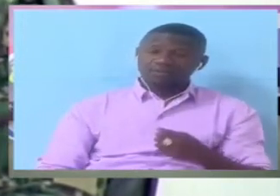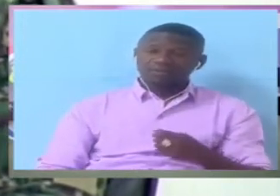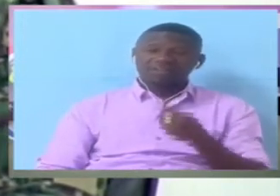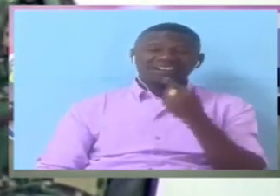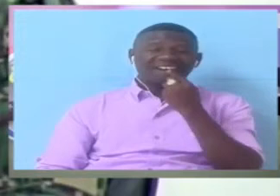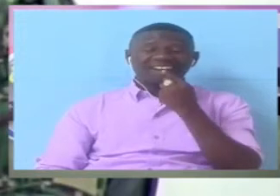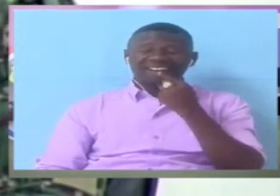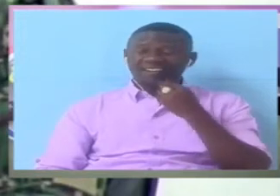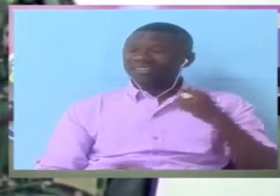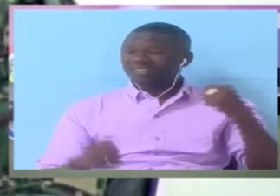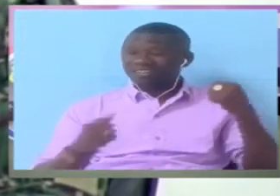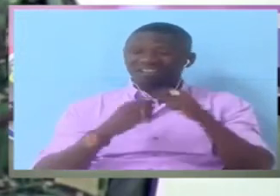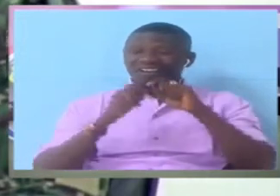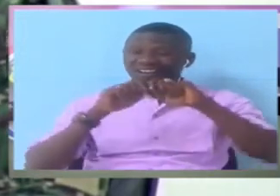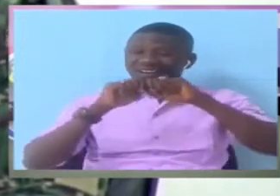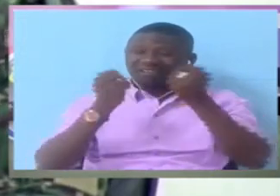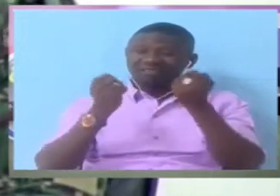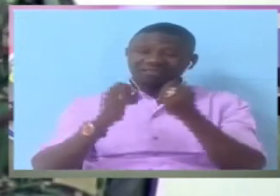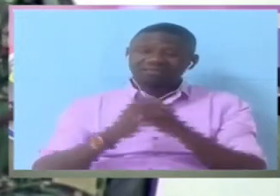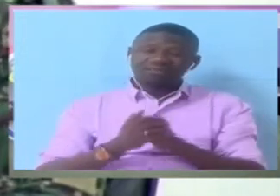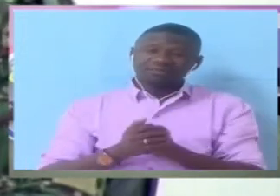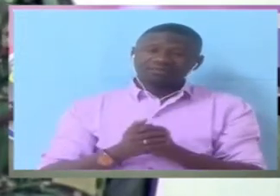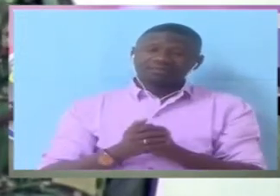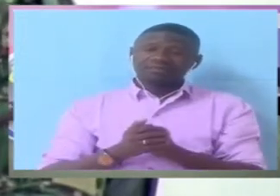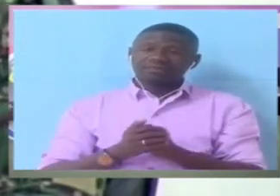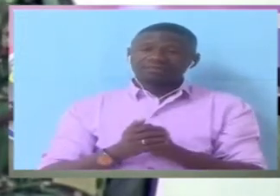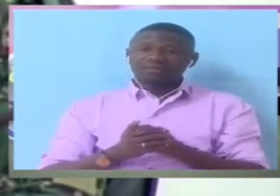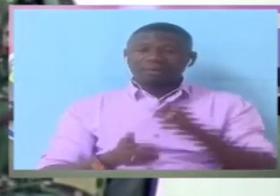on the table, small hammers,